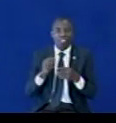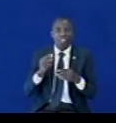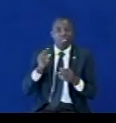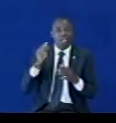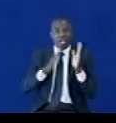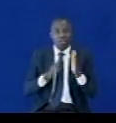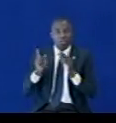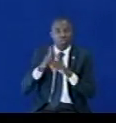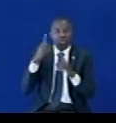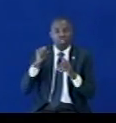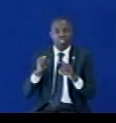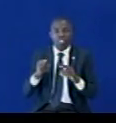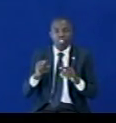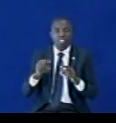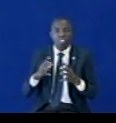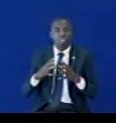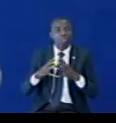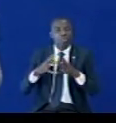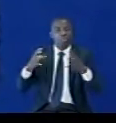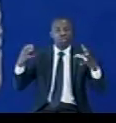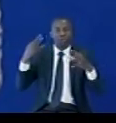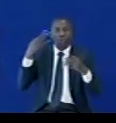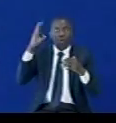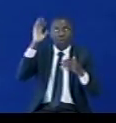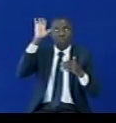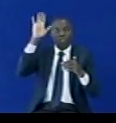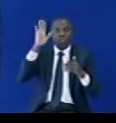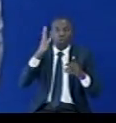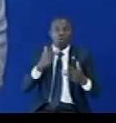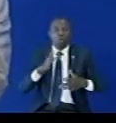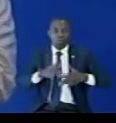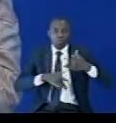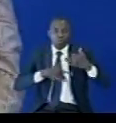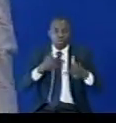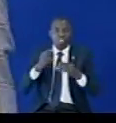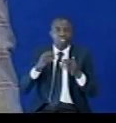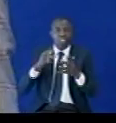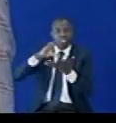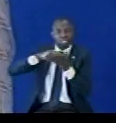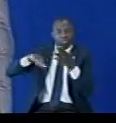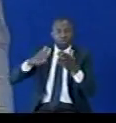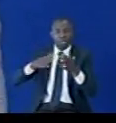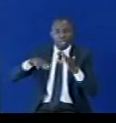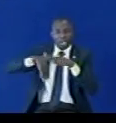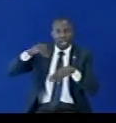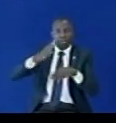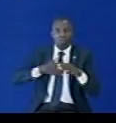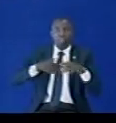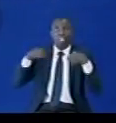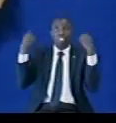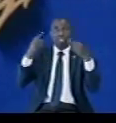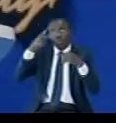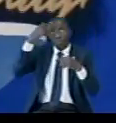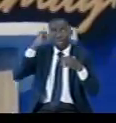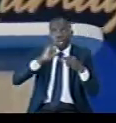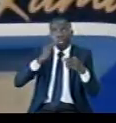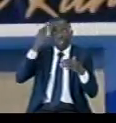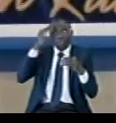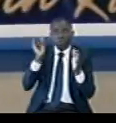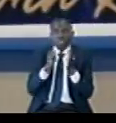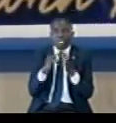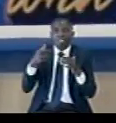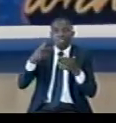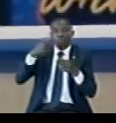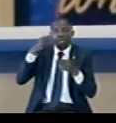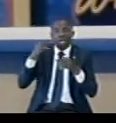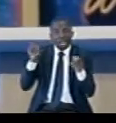the multitude of thy tender mercies, blot out my transgressions. Because I know, as long as